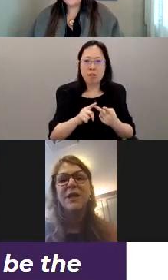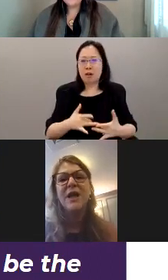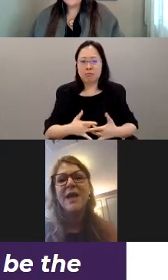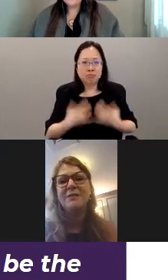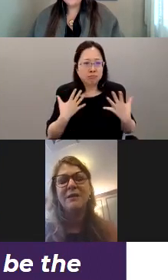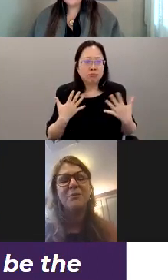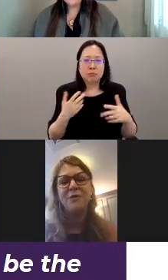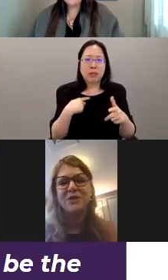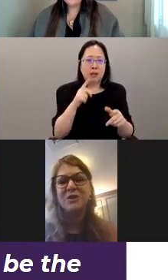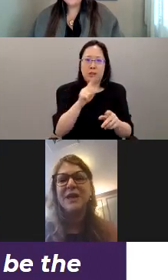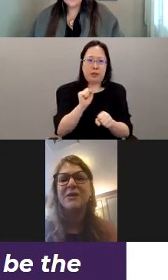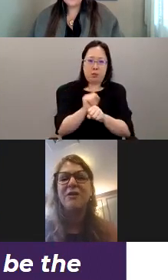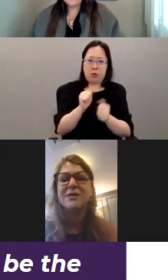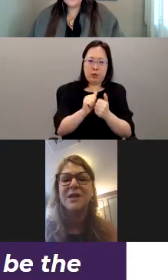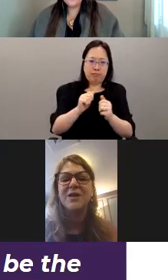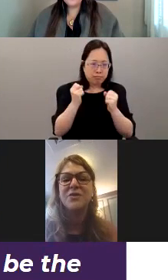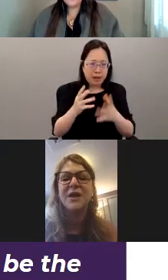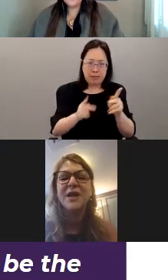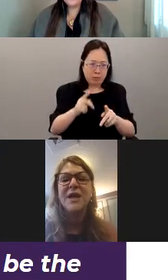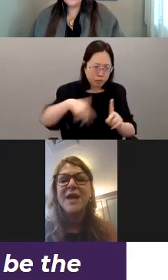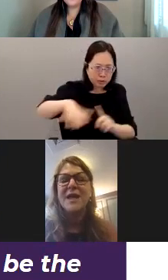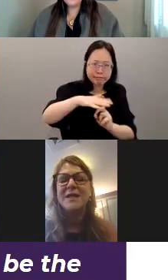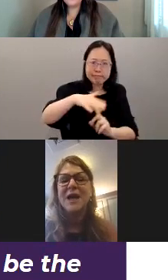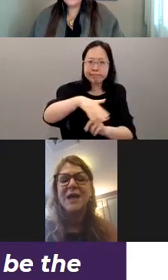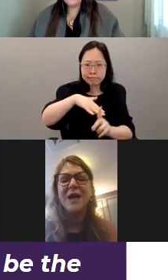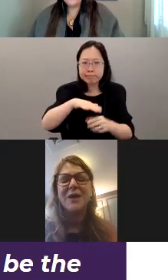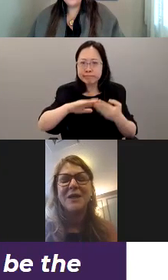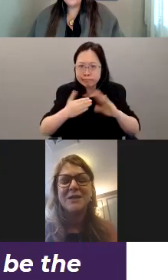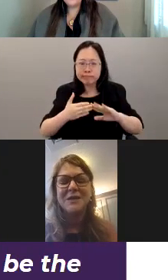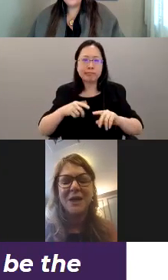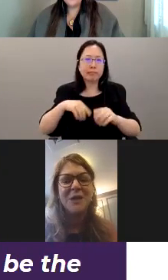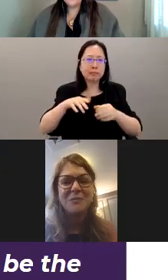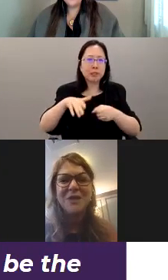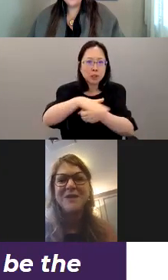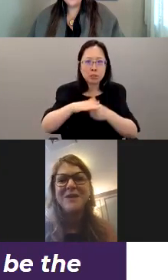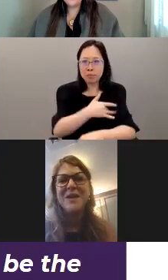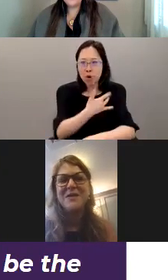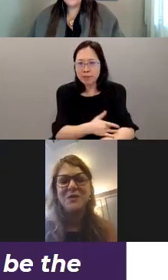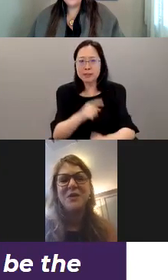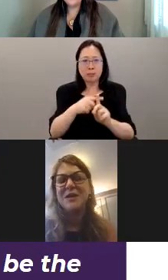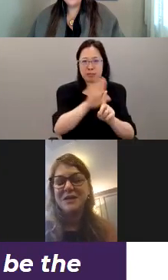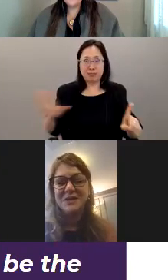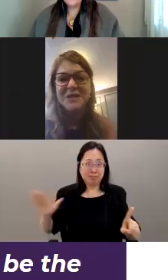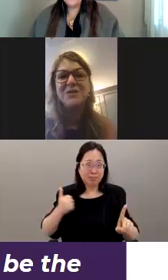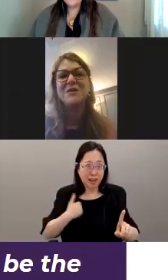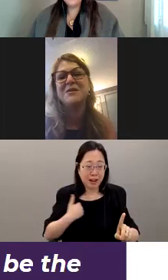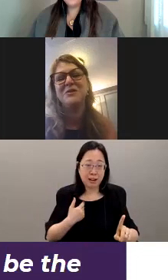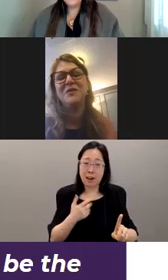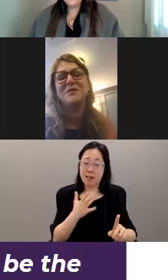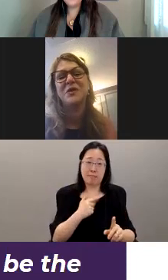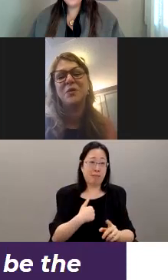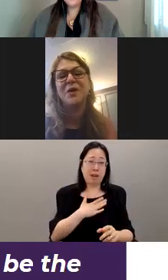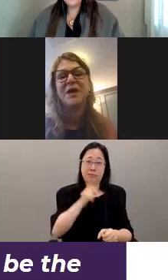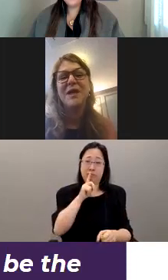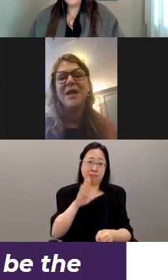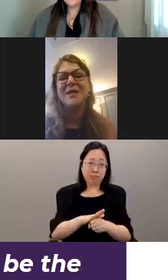locally and provincially and across the country. And I I'm committed to doing and continuing to do